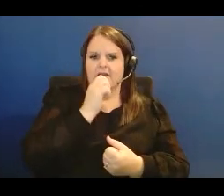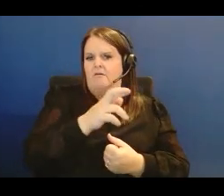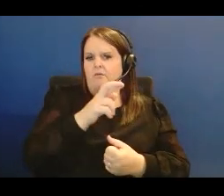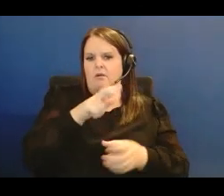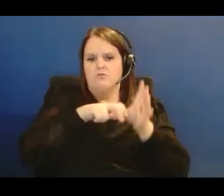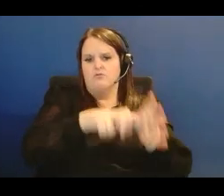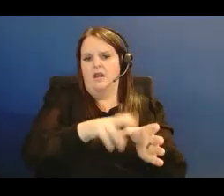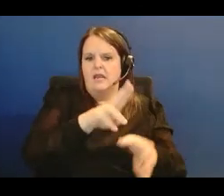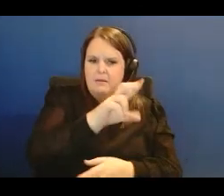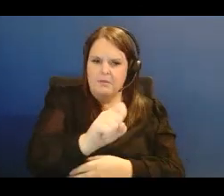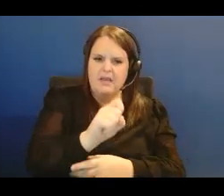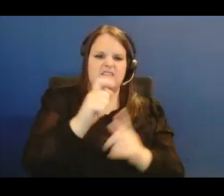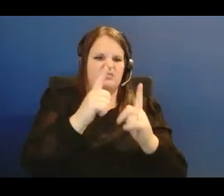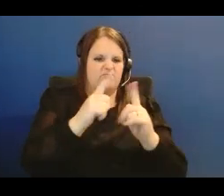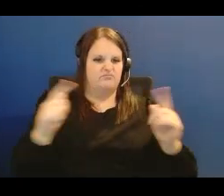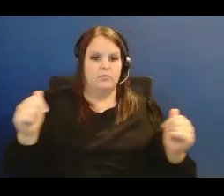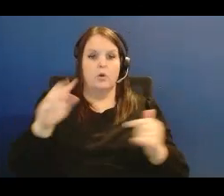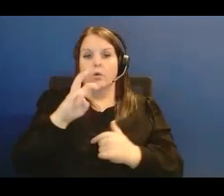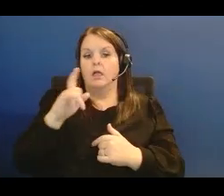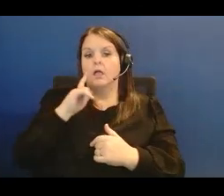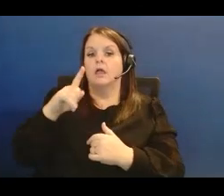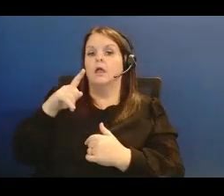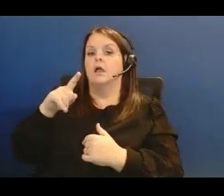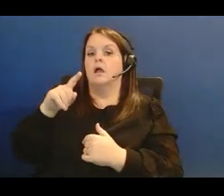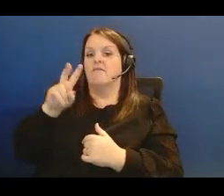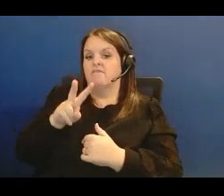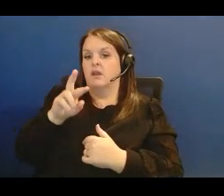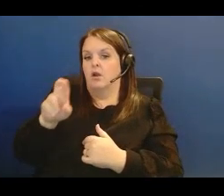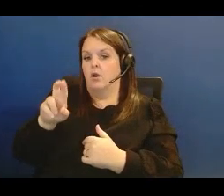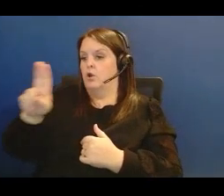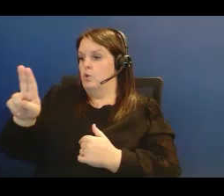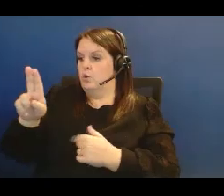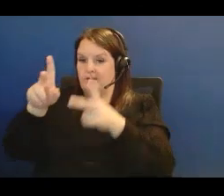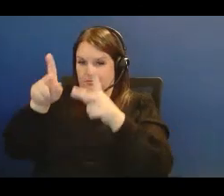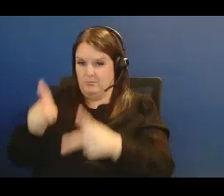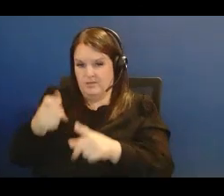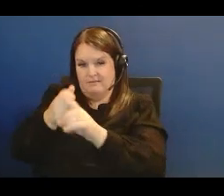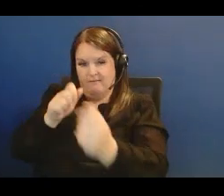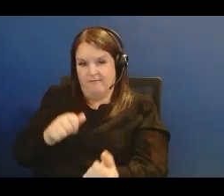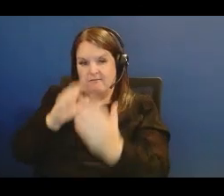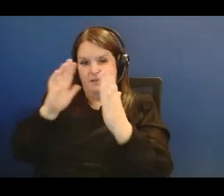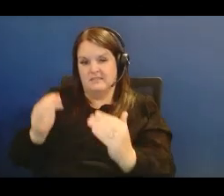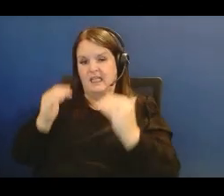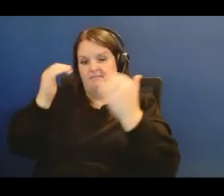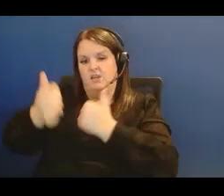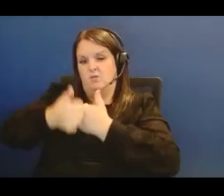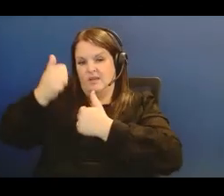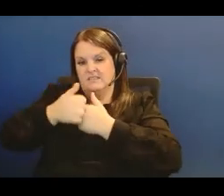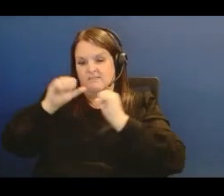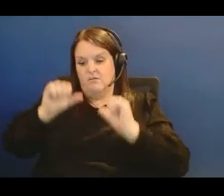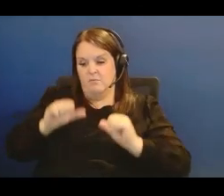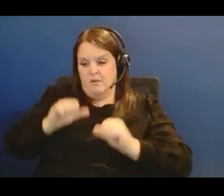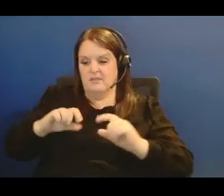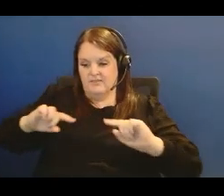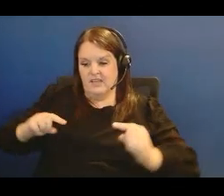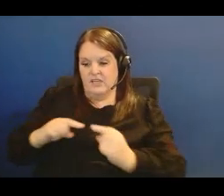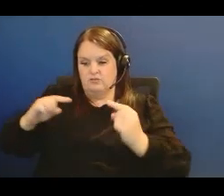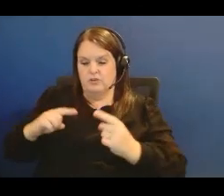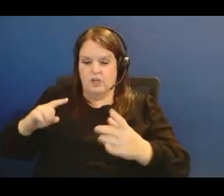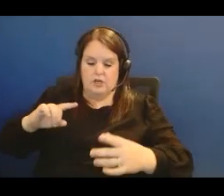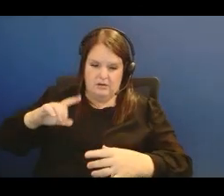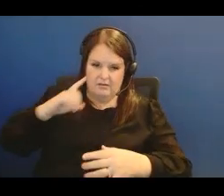or things like that? Well, a vulnerable road user is someone who faces an elevated risk of injury or harm in traffic scenarios